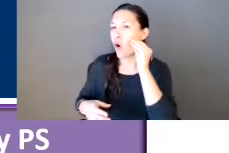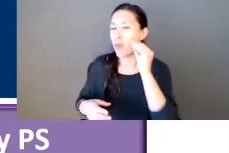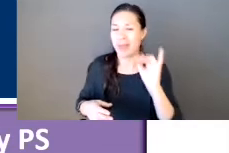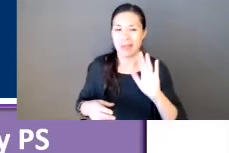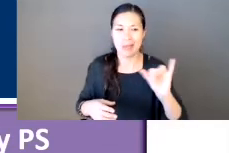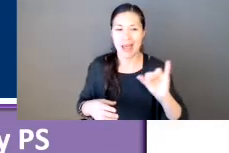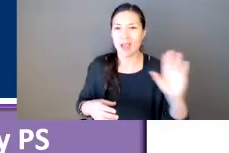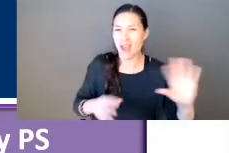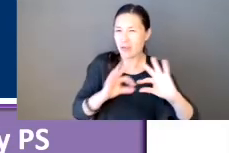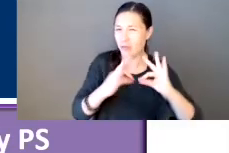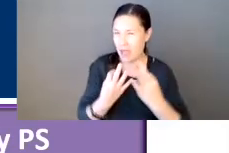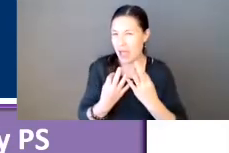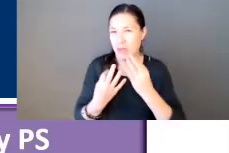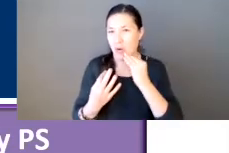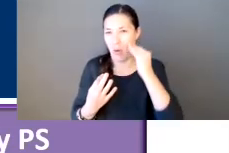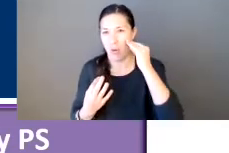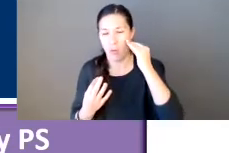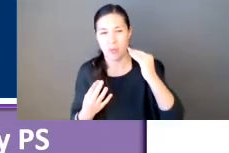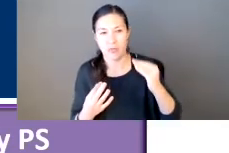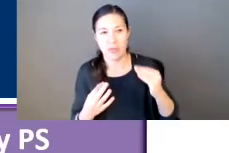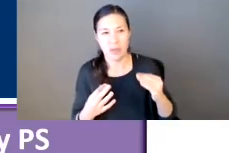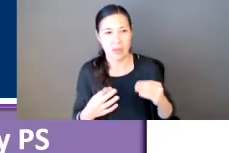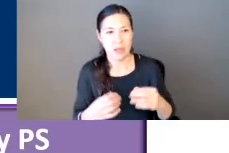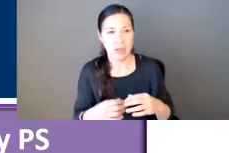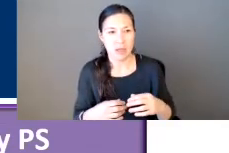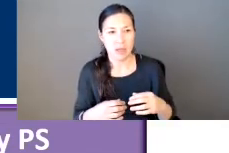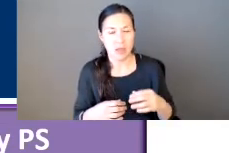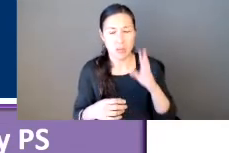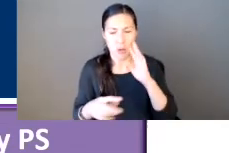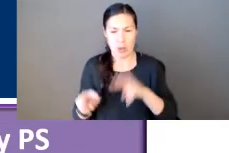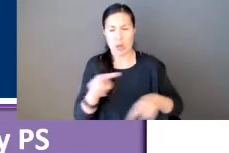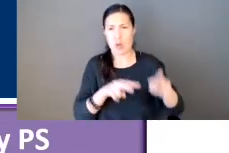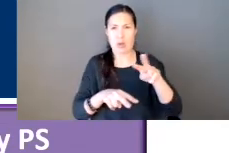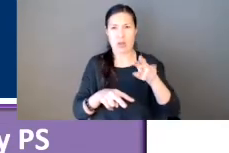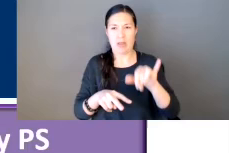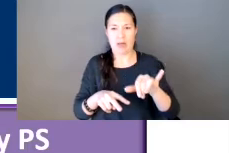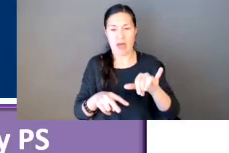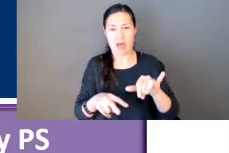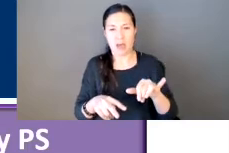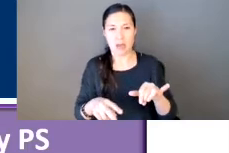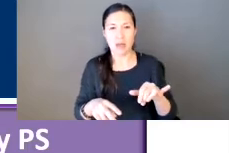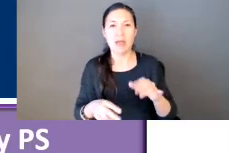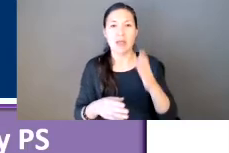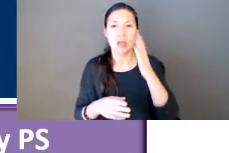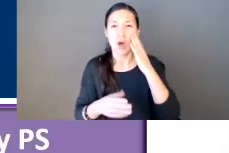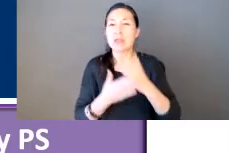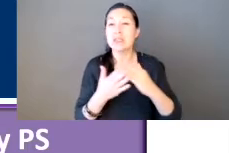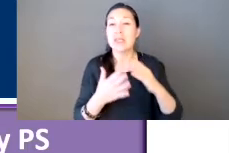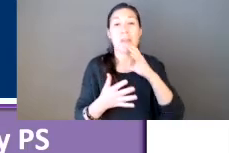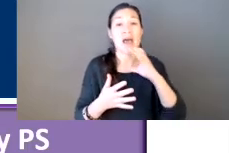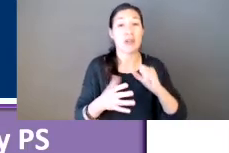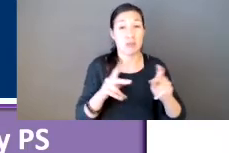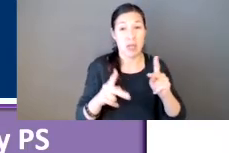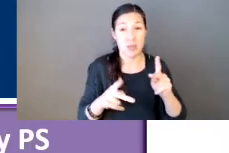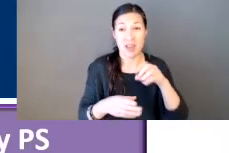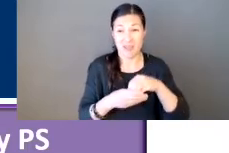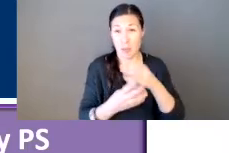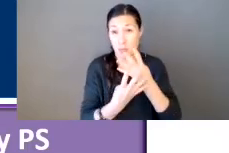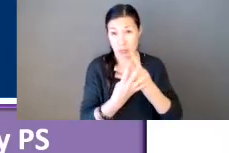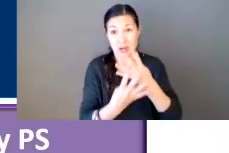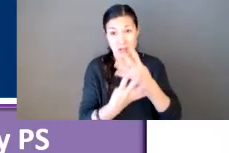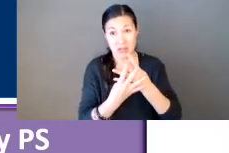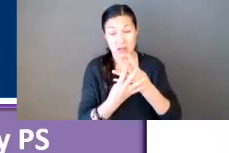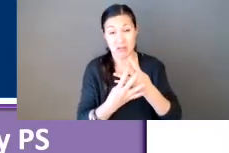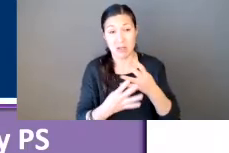home. So those are things that we would look at, and we try not to. We do get calls about elders who are in prison being abused.